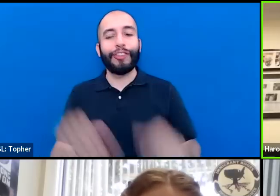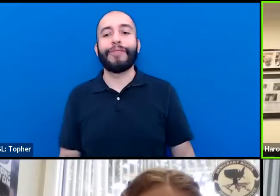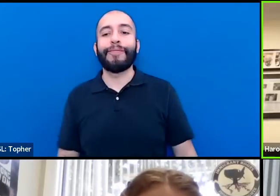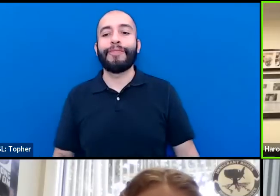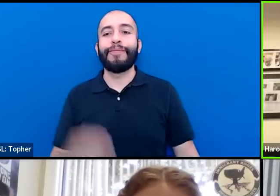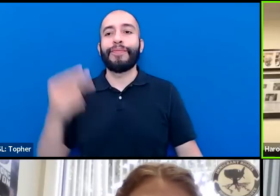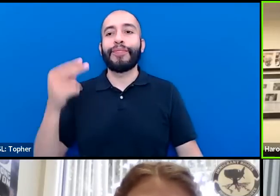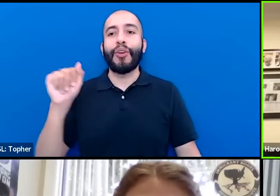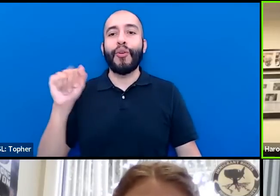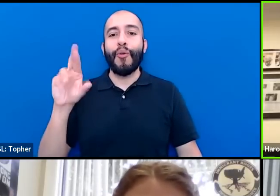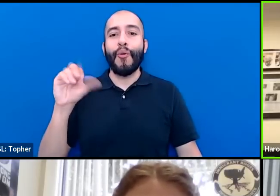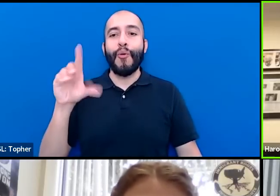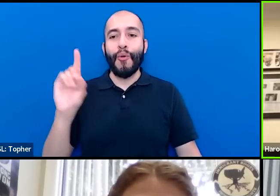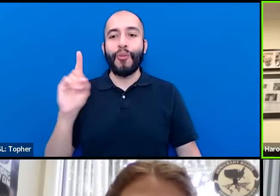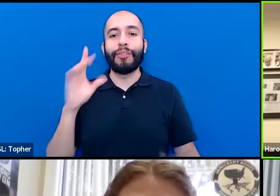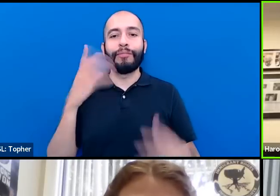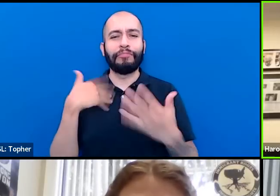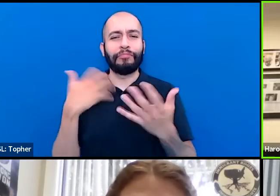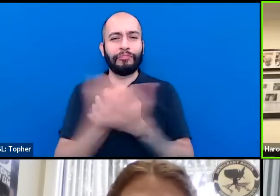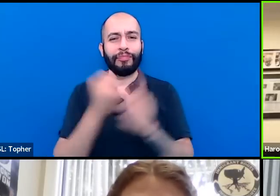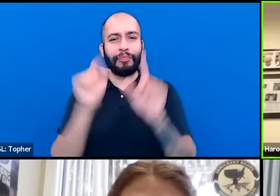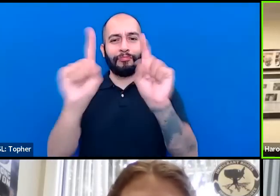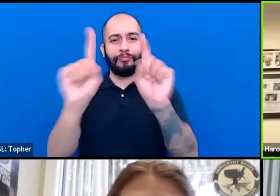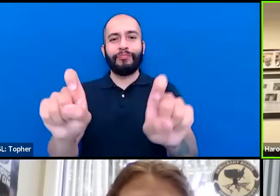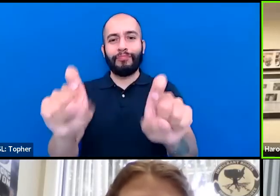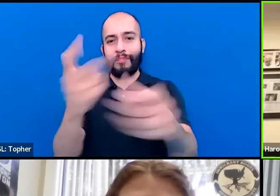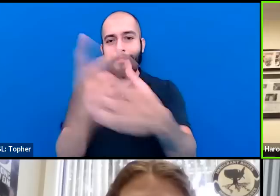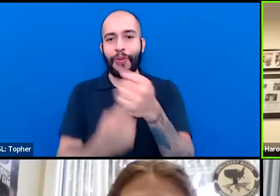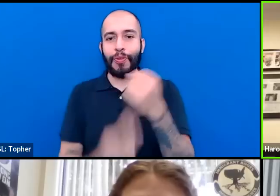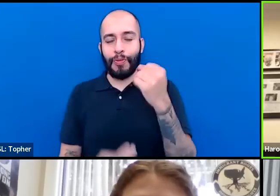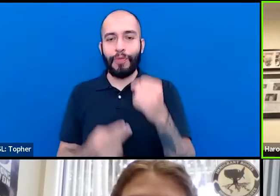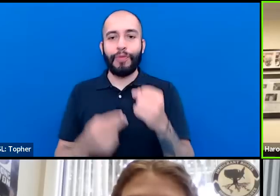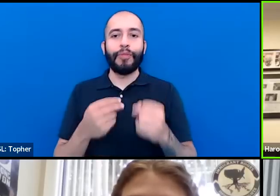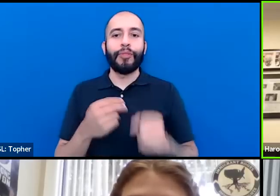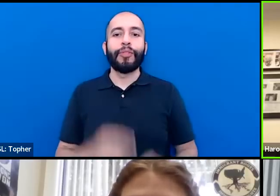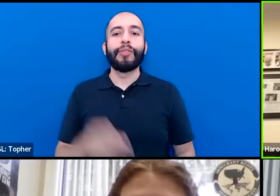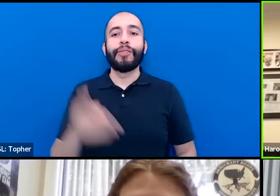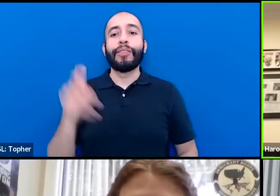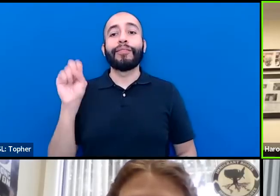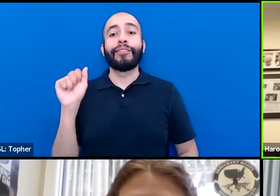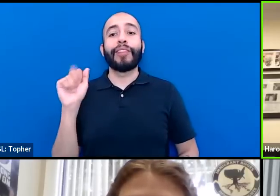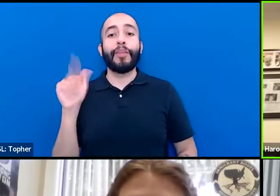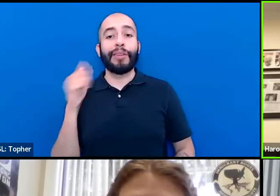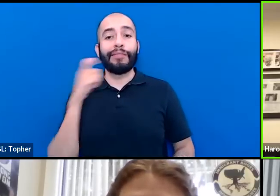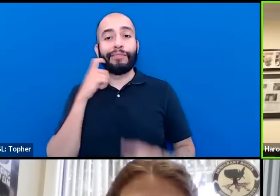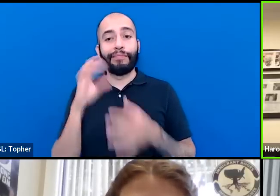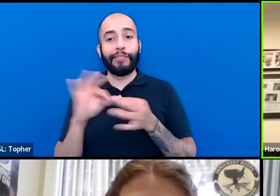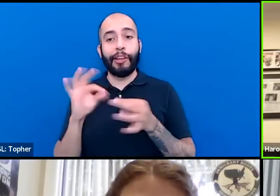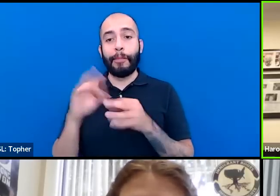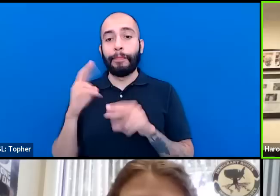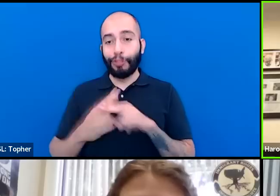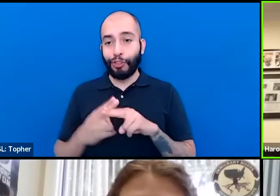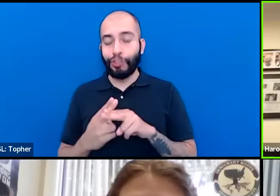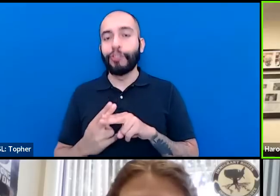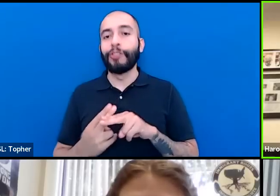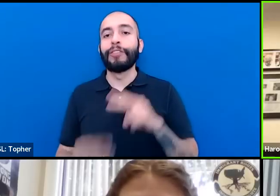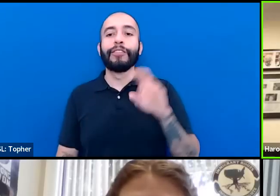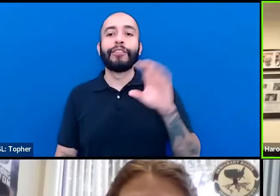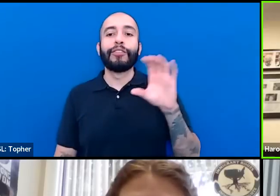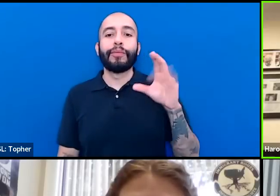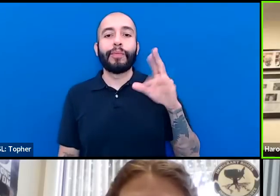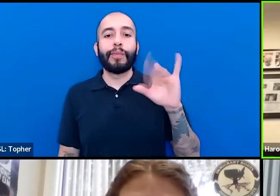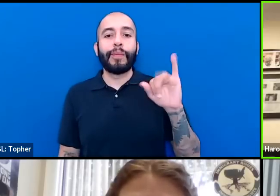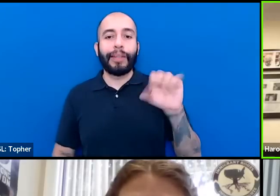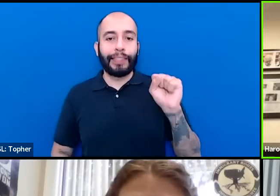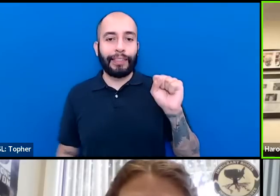Chris, you kind of have chosen to run yourself ragged going around the country.